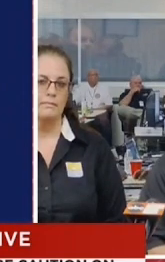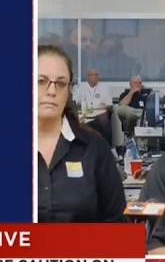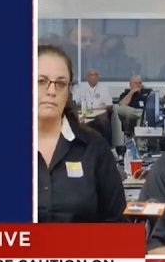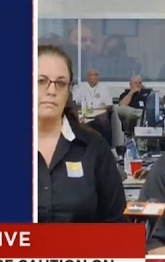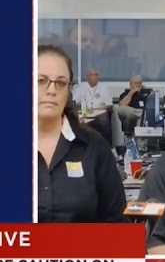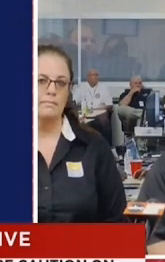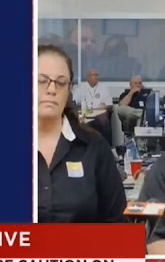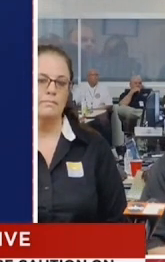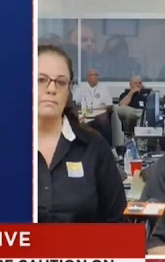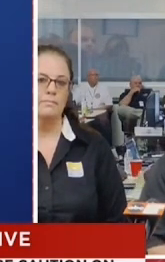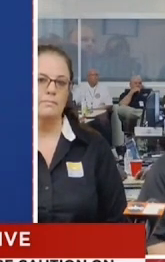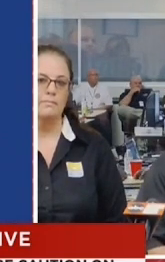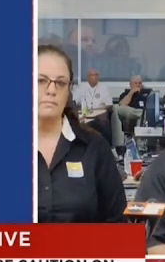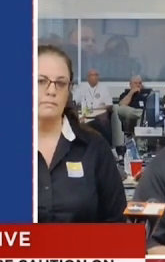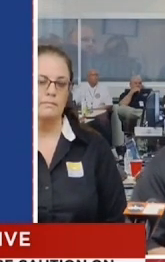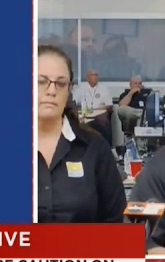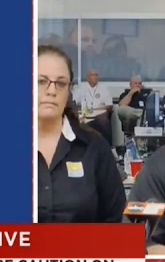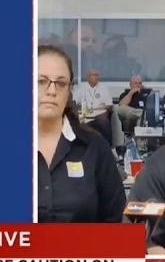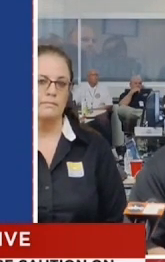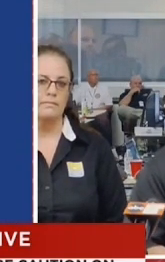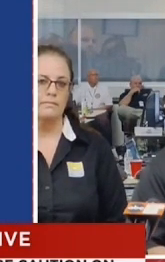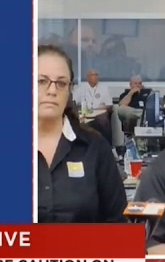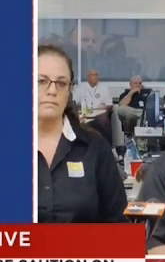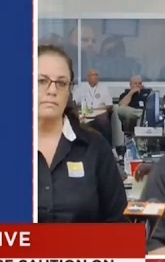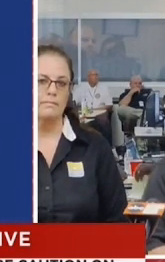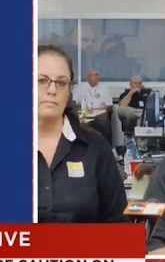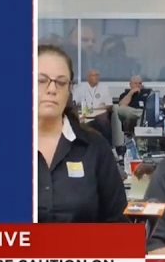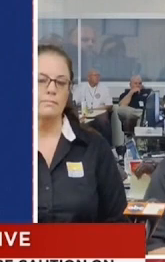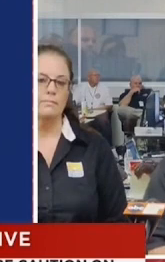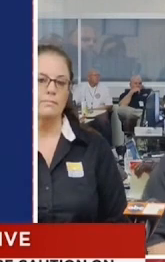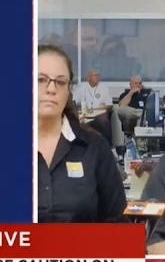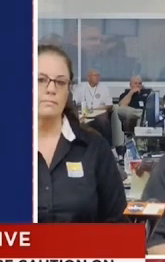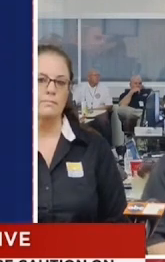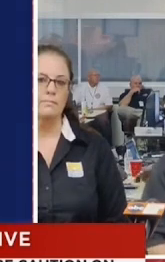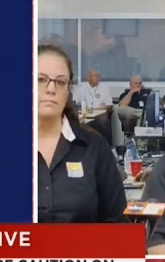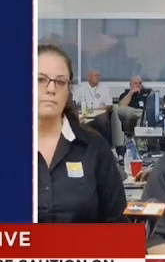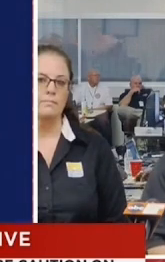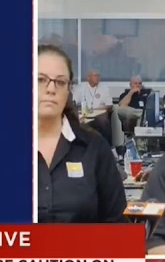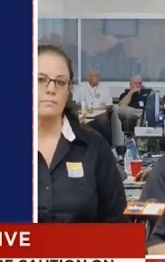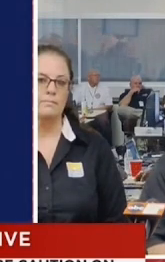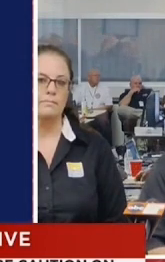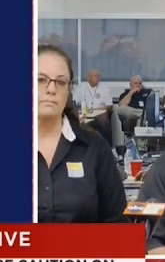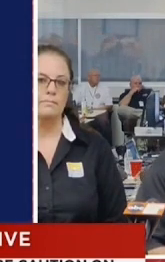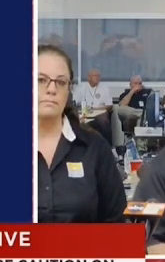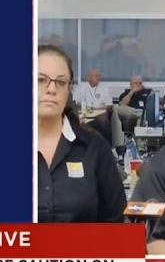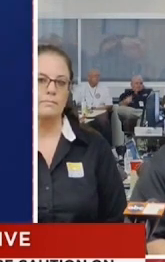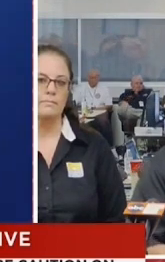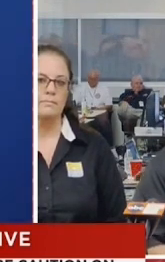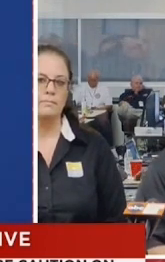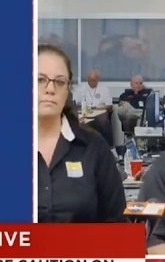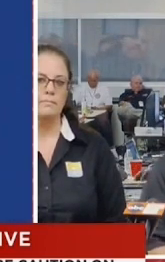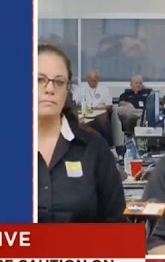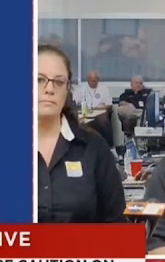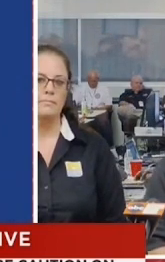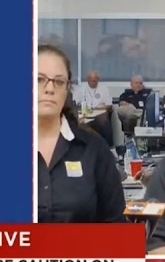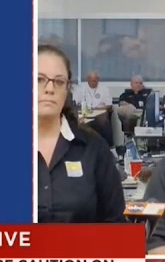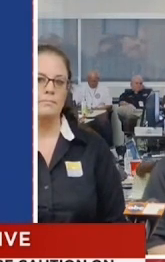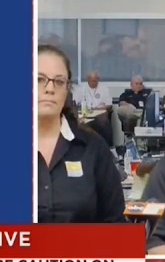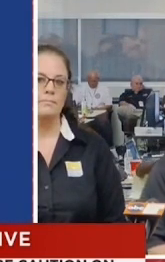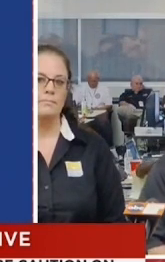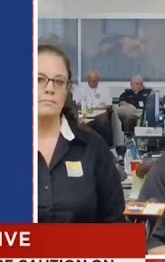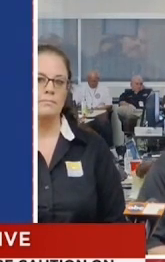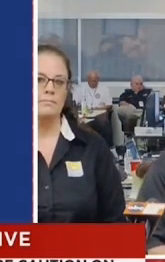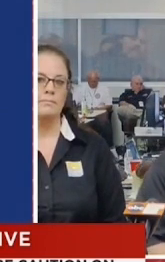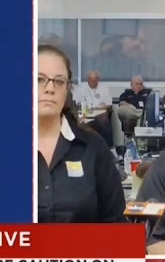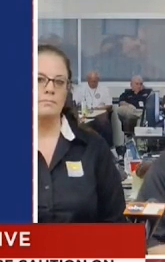Hurricane force winds 30 to 40 miles per hour, gusts up to 80 miles per hour. That's going to be sustained pretty much all night